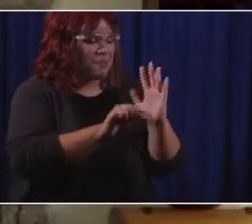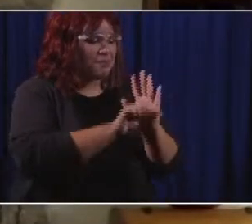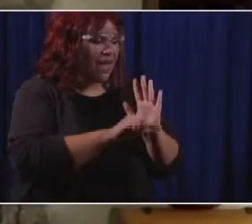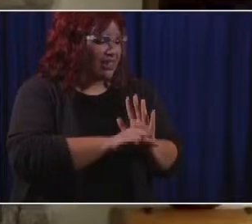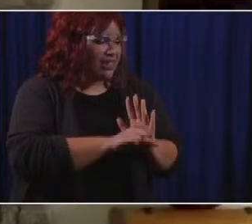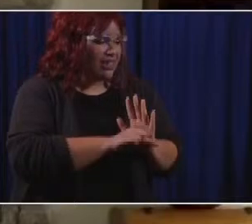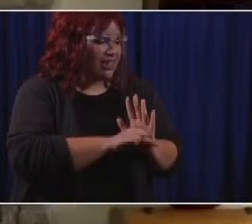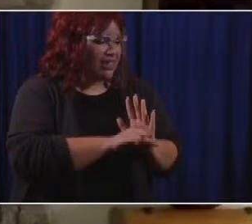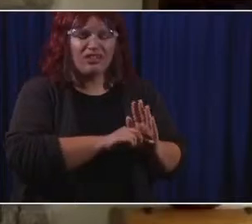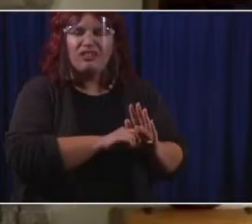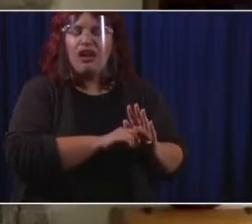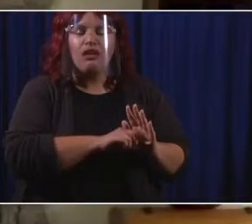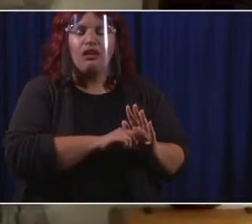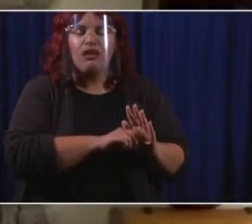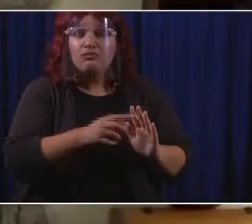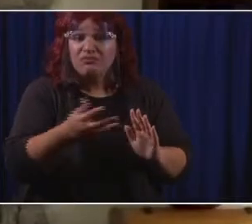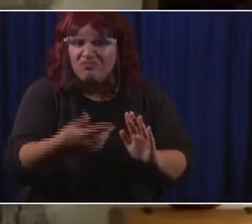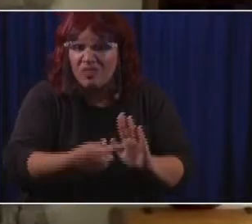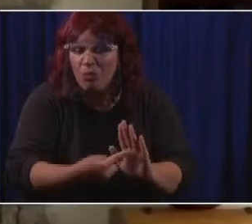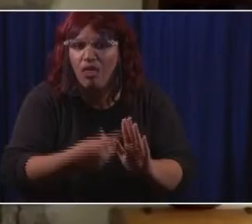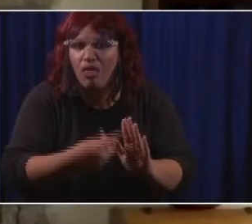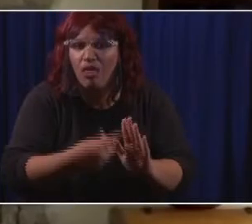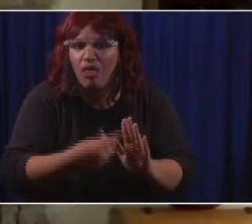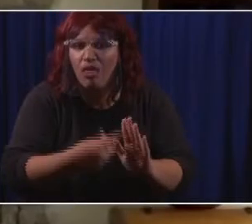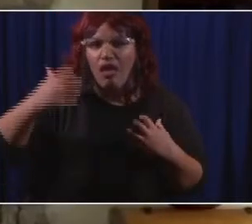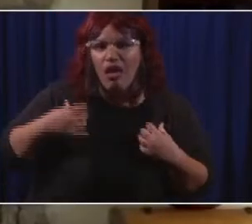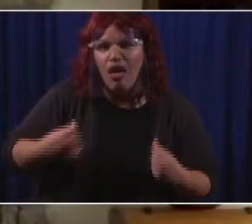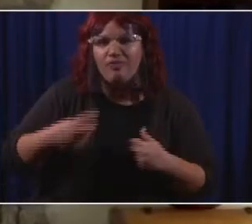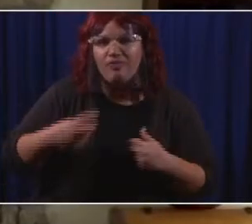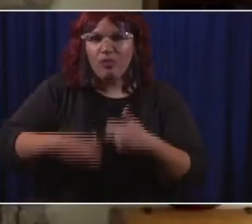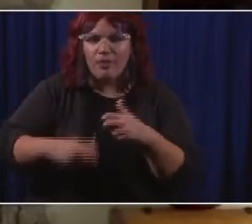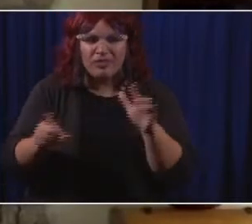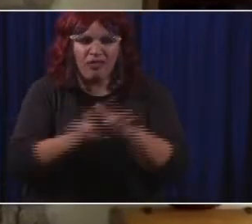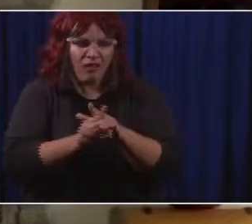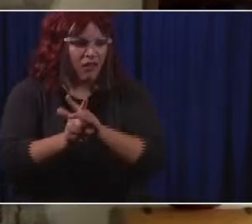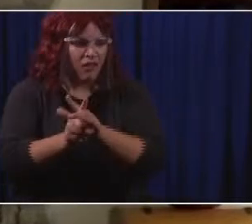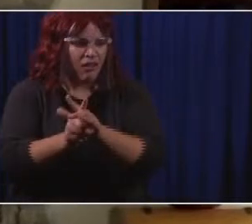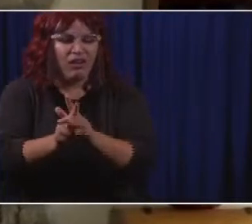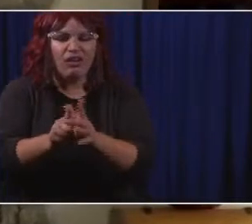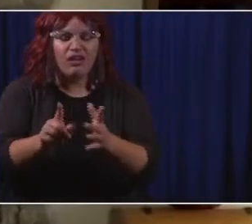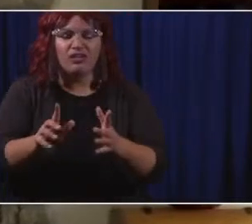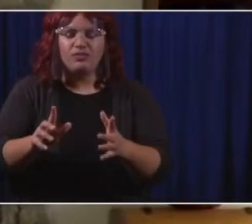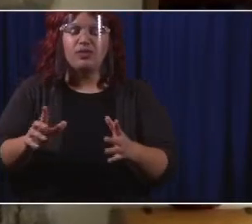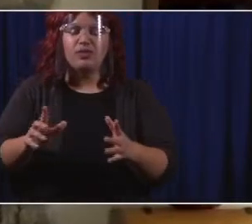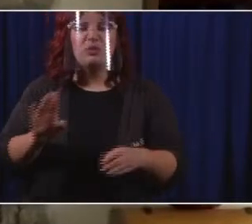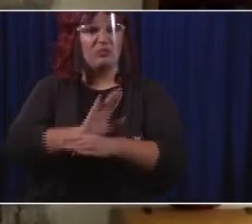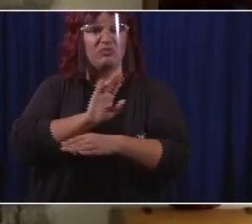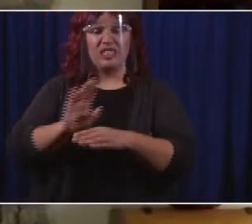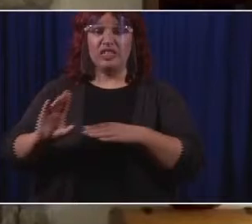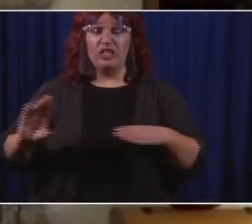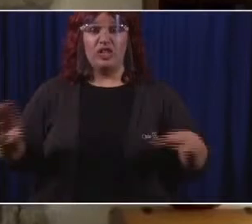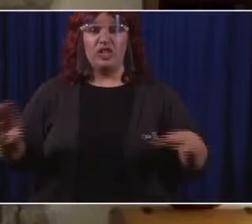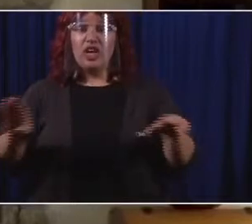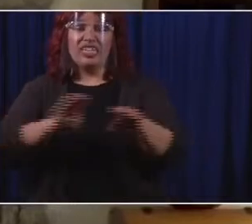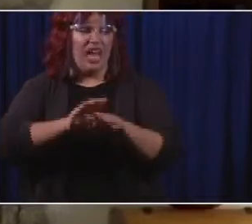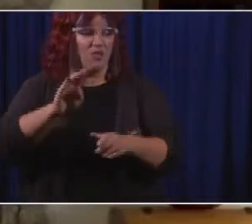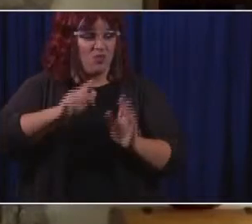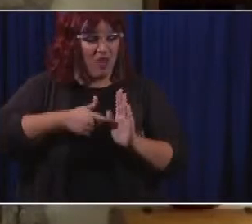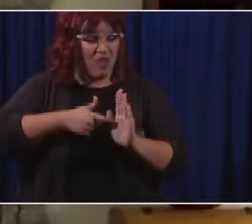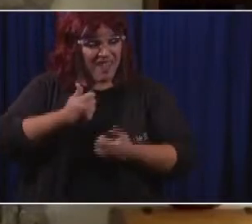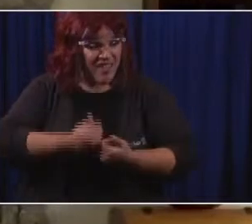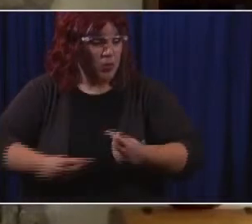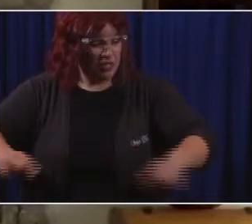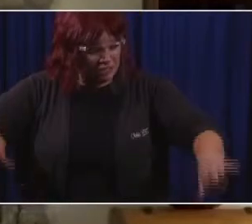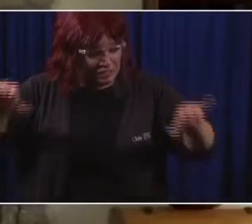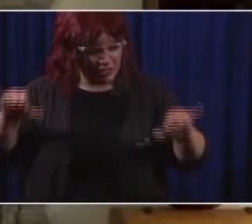problems, et cetera. So we don't want to shut down again. We've done it once. We just